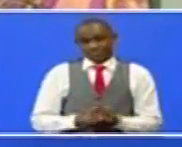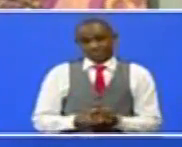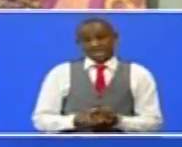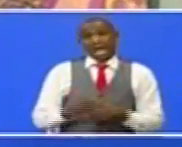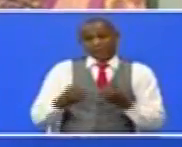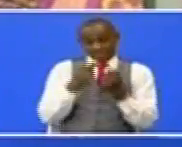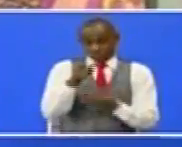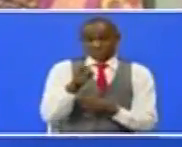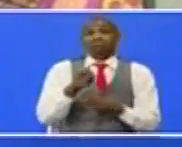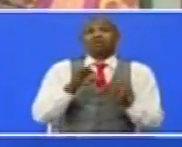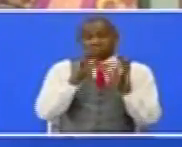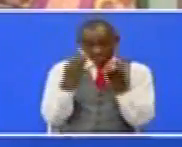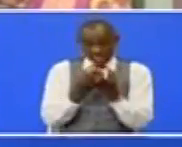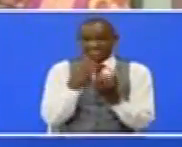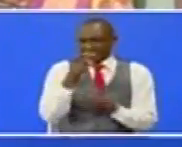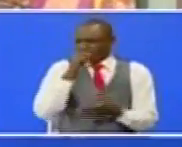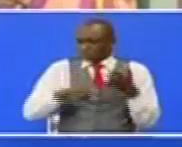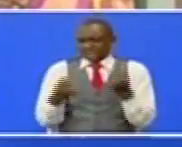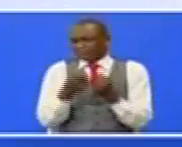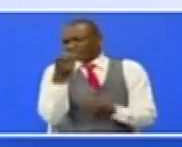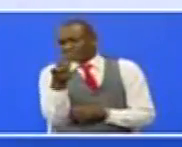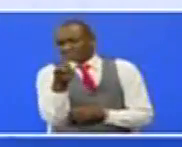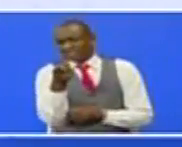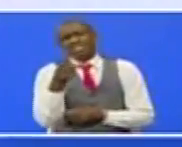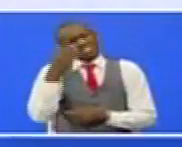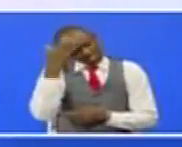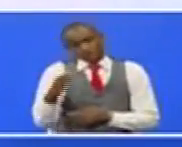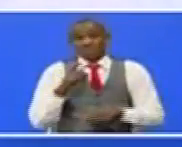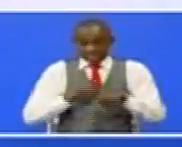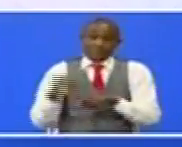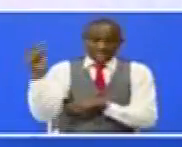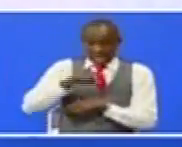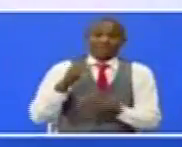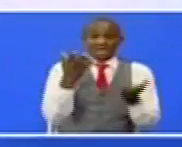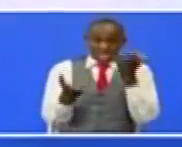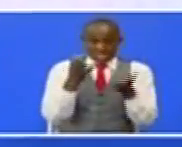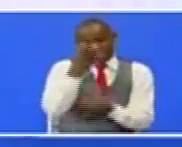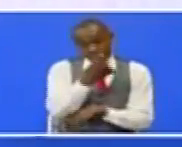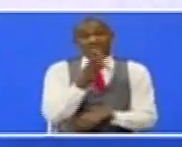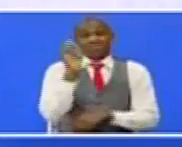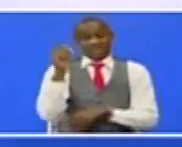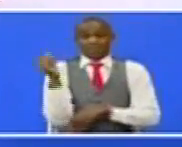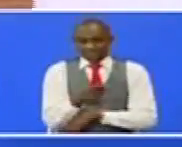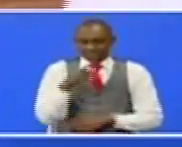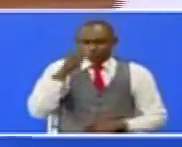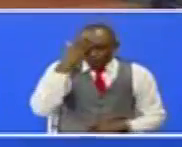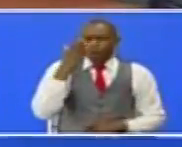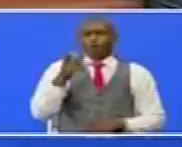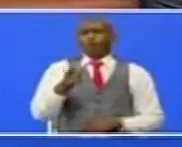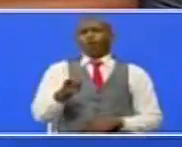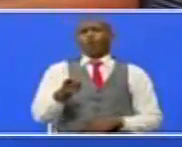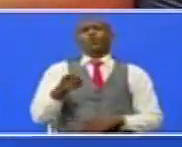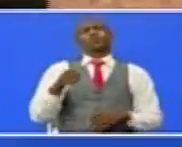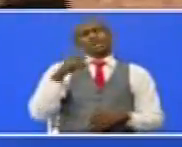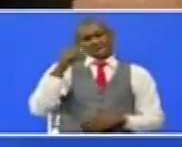It was unknown to the family what exactly ailed Malik, and only when they visited the clinic on their third month is when they knew that he